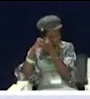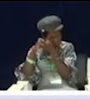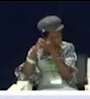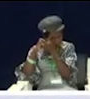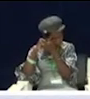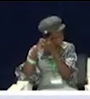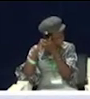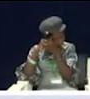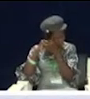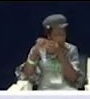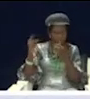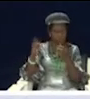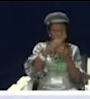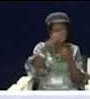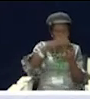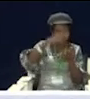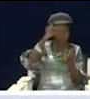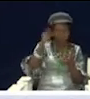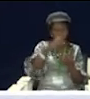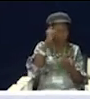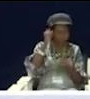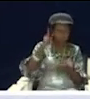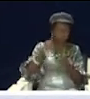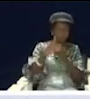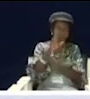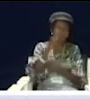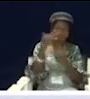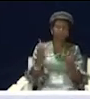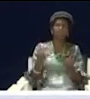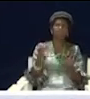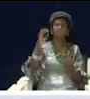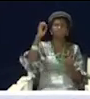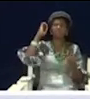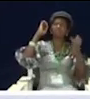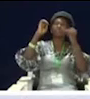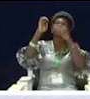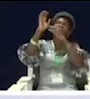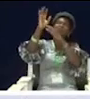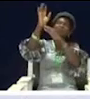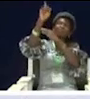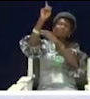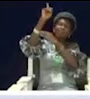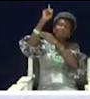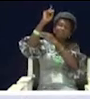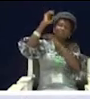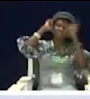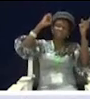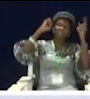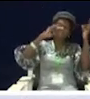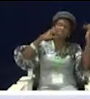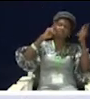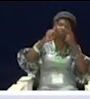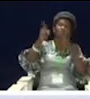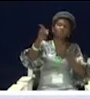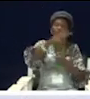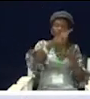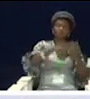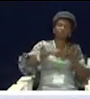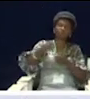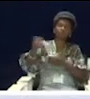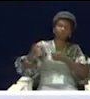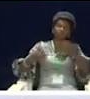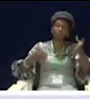So you are learning, you are understanding God now. He expects you to scatter, and then